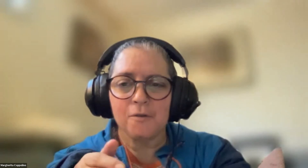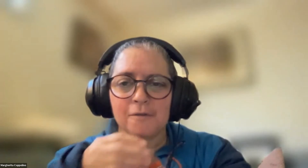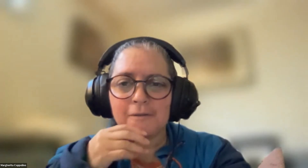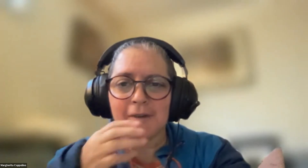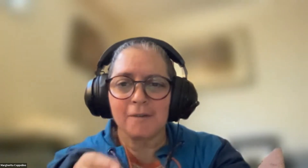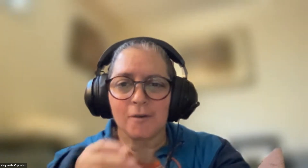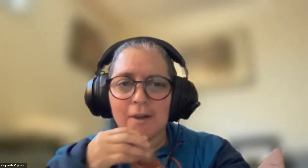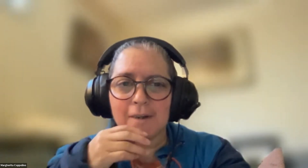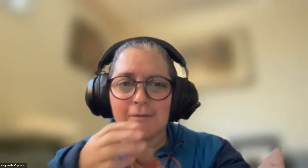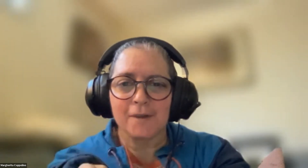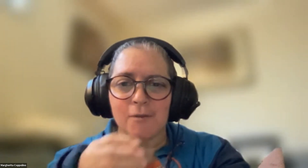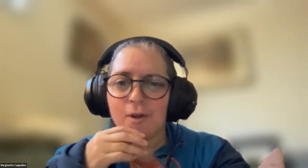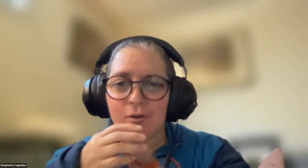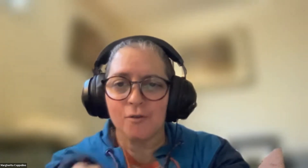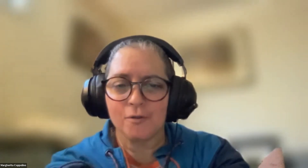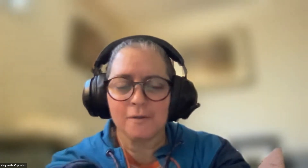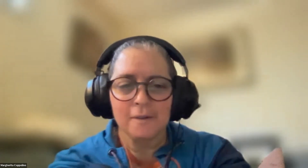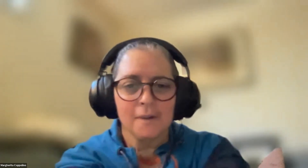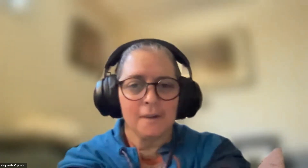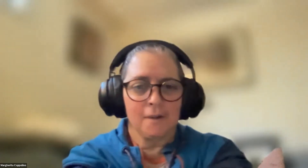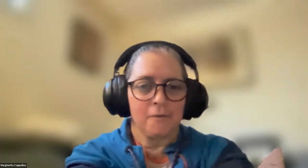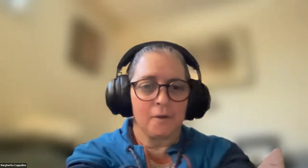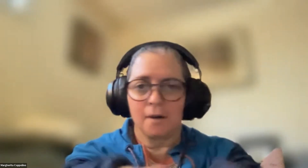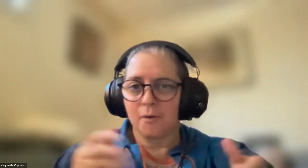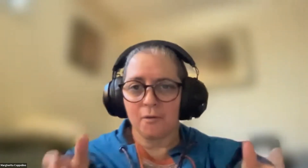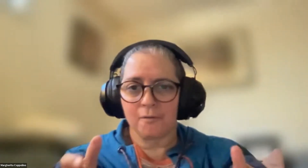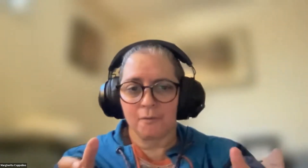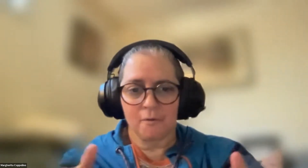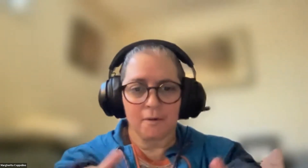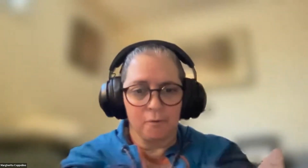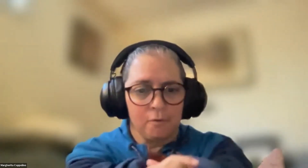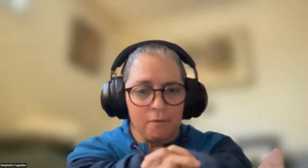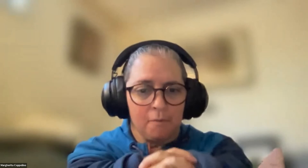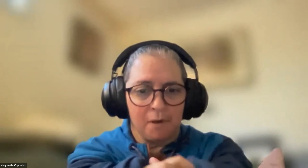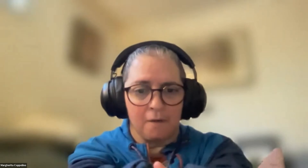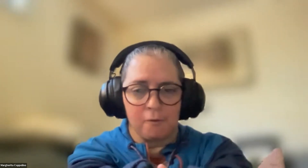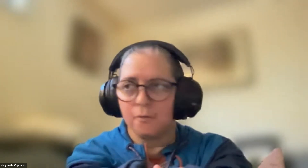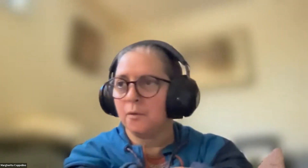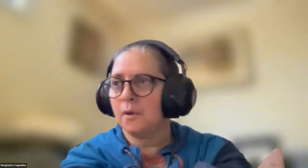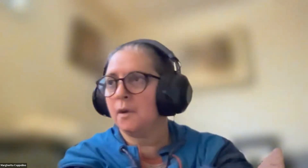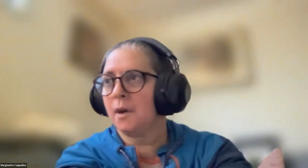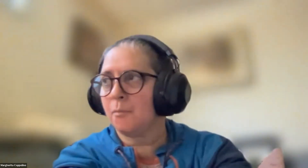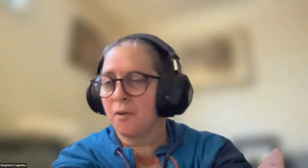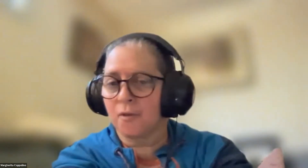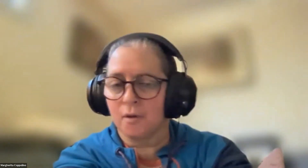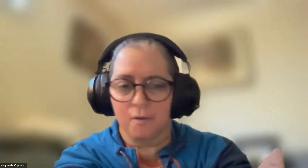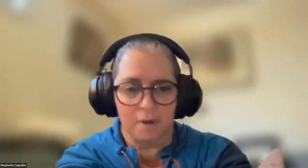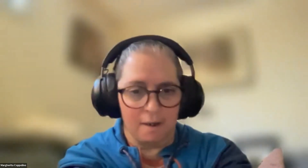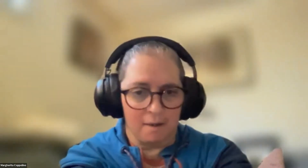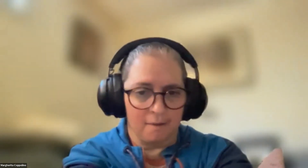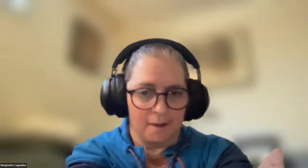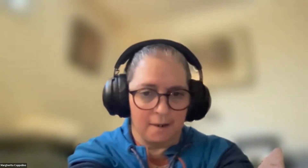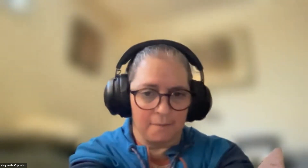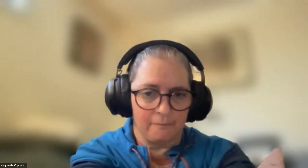Thank you. And Auslan saying thank you for a most wonderful and powerful presentation